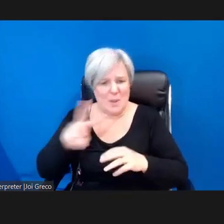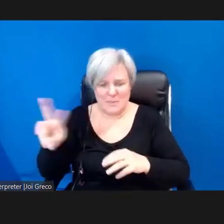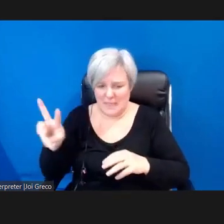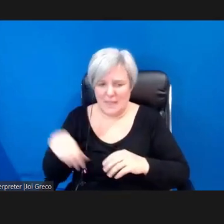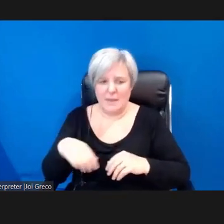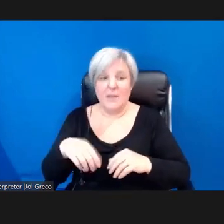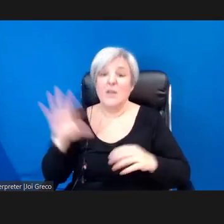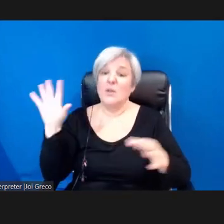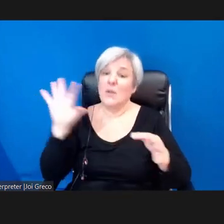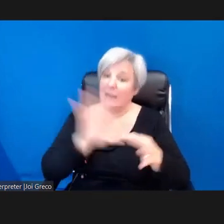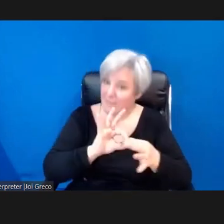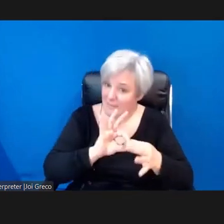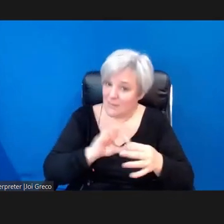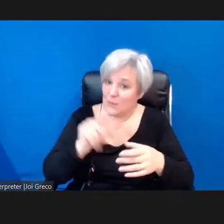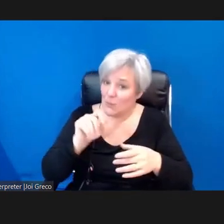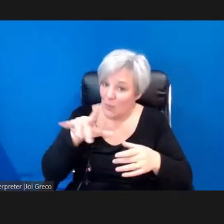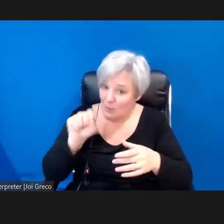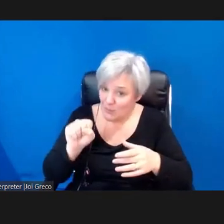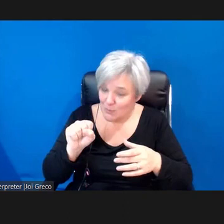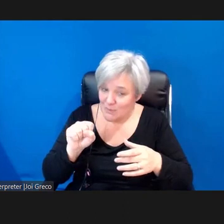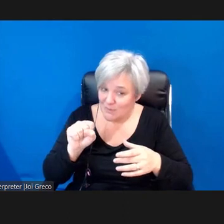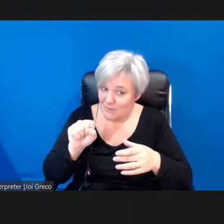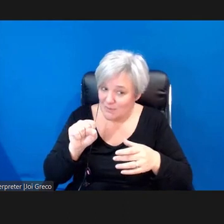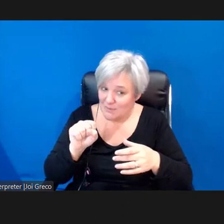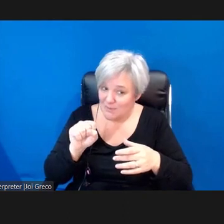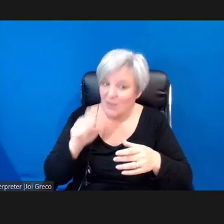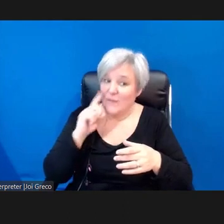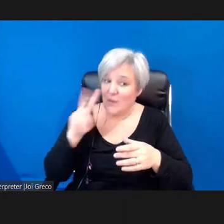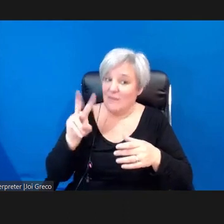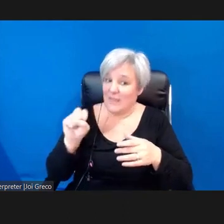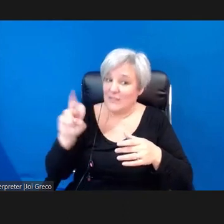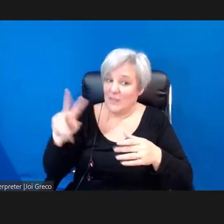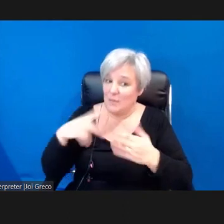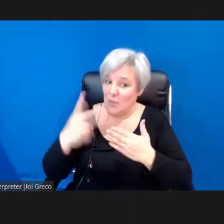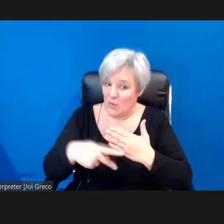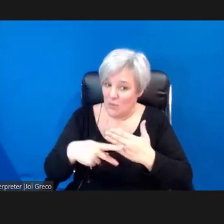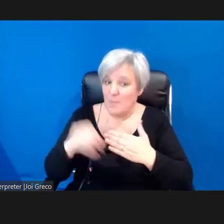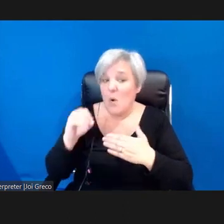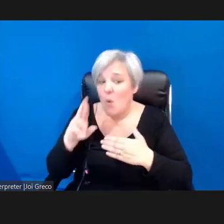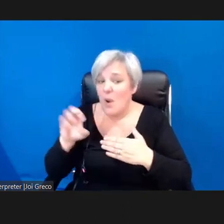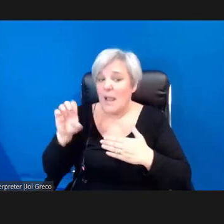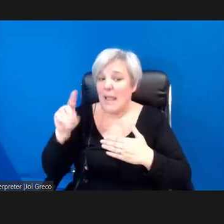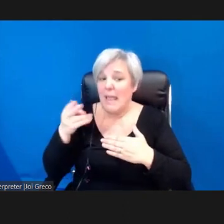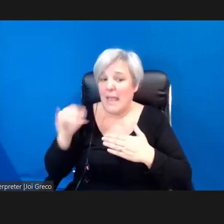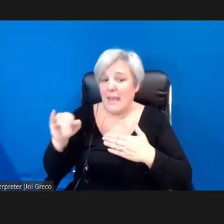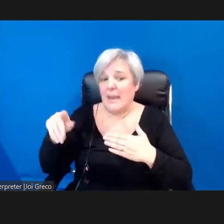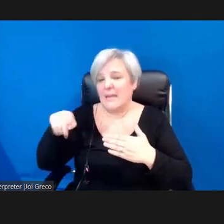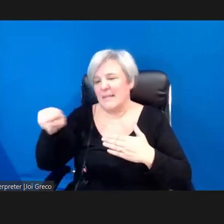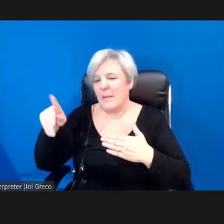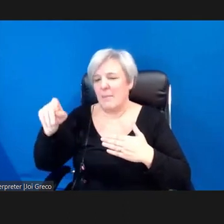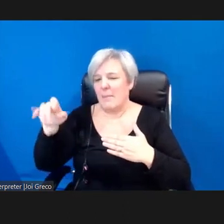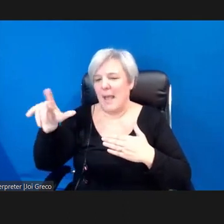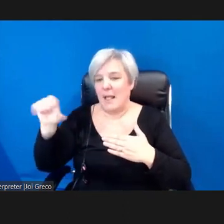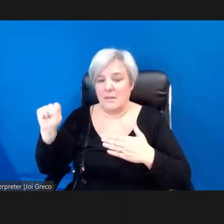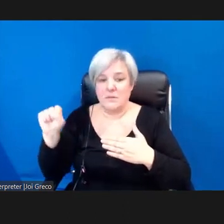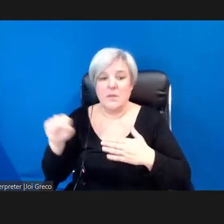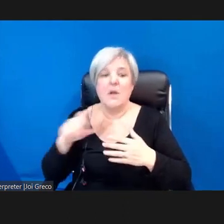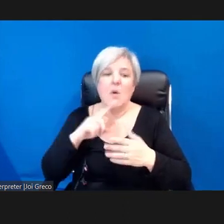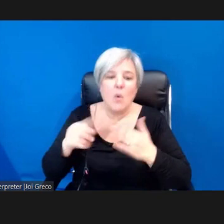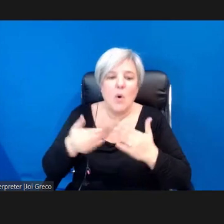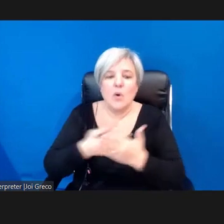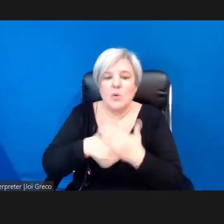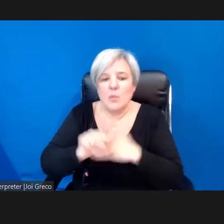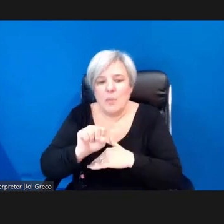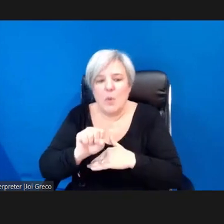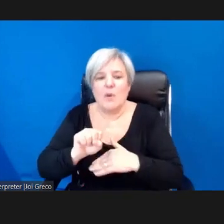link to the related tools for the VSV program, or EHDI PALS, or the Newborn Hearing Screening